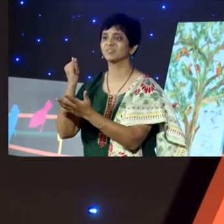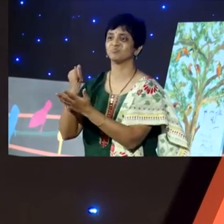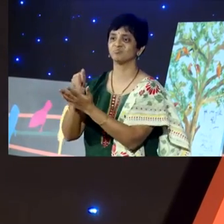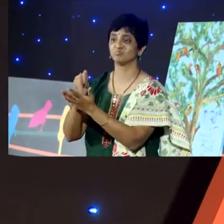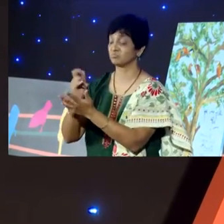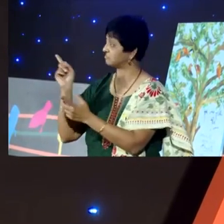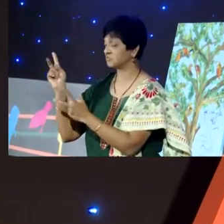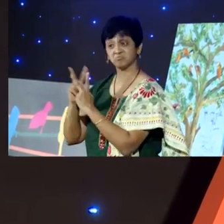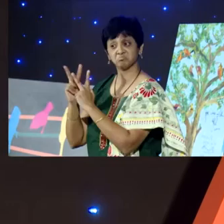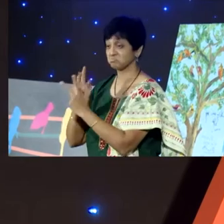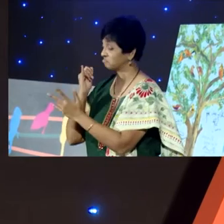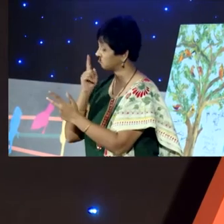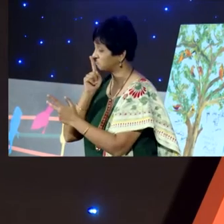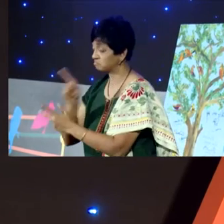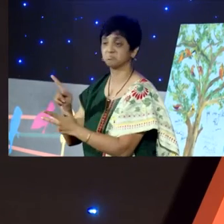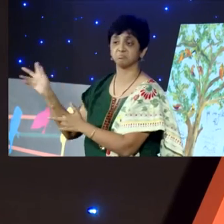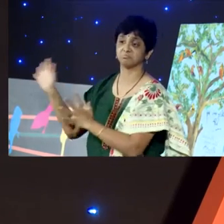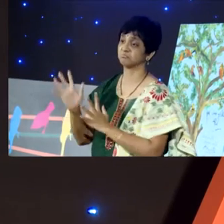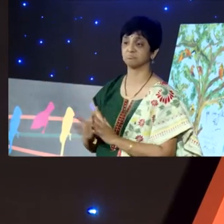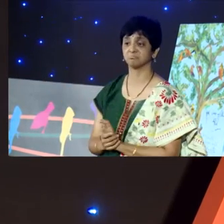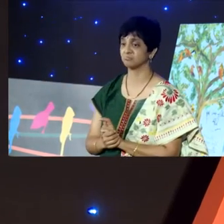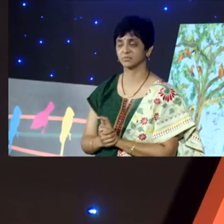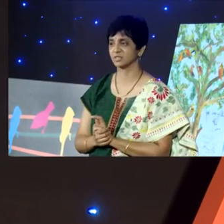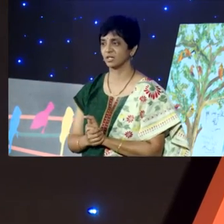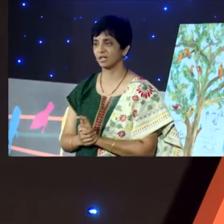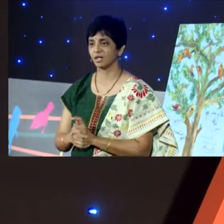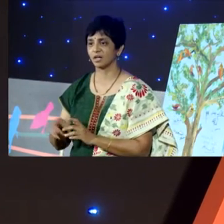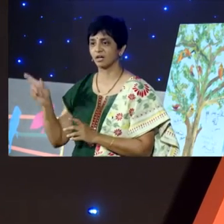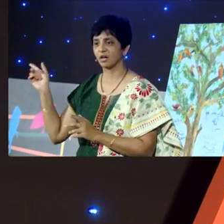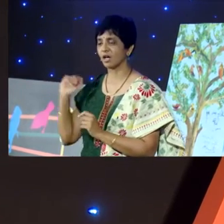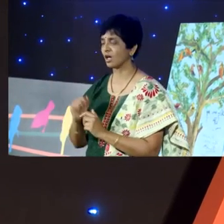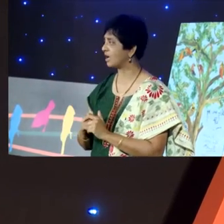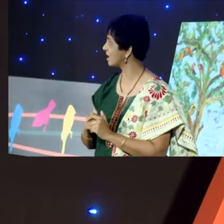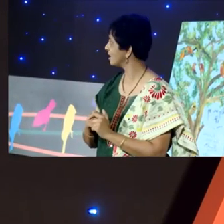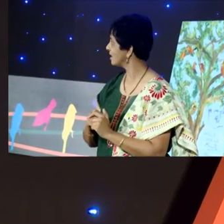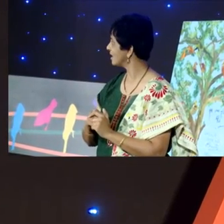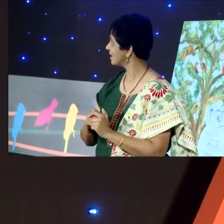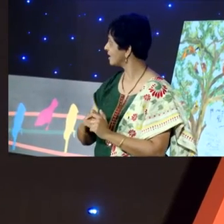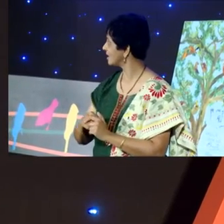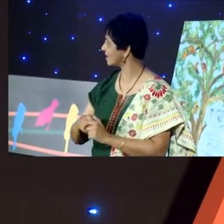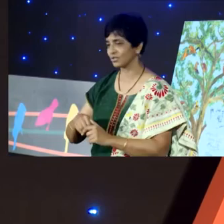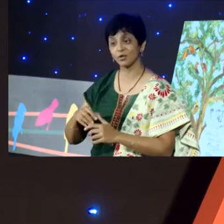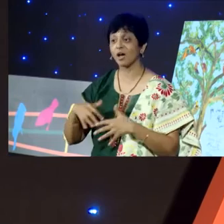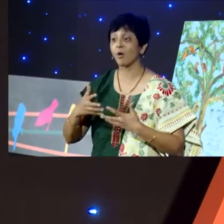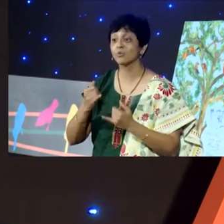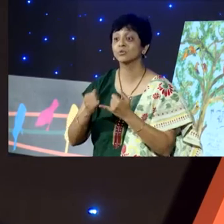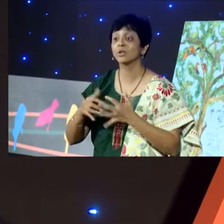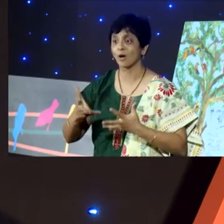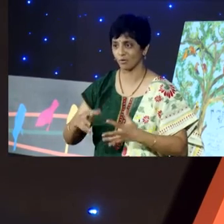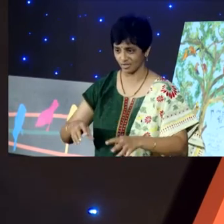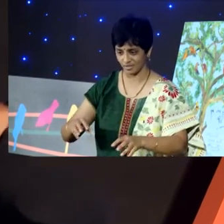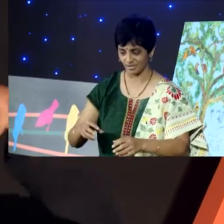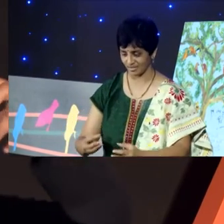of storytelling is you light a bonfire and all the village children sit around you and you